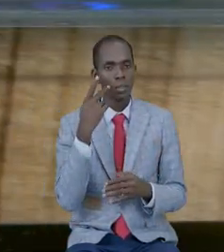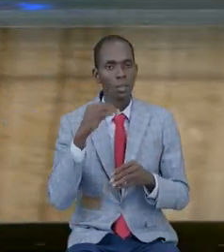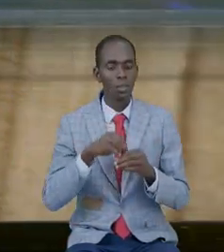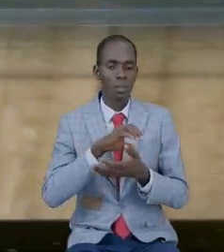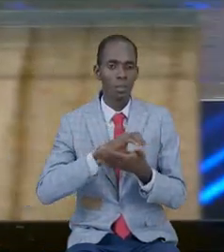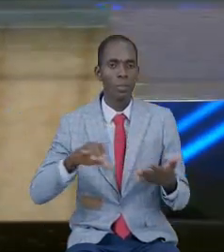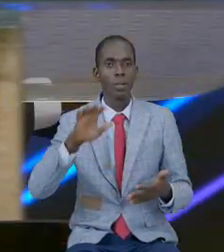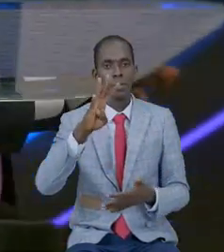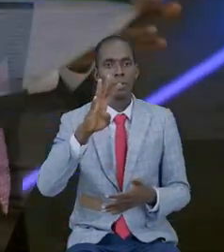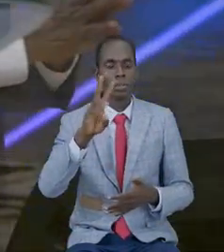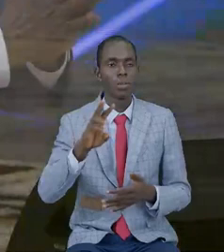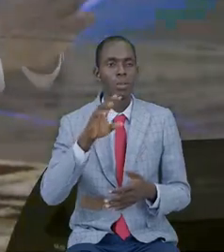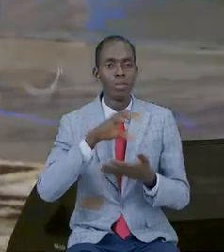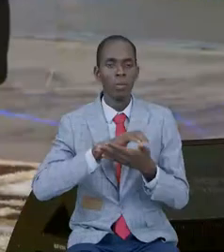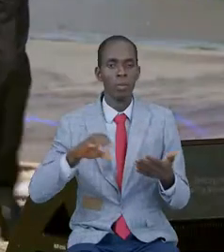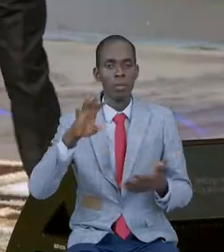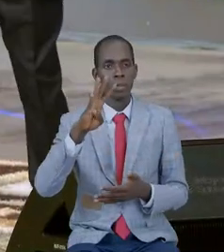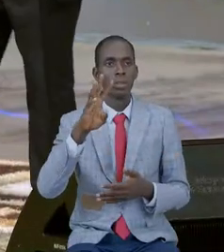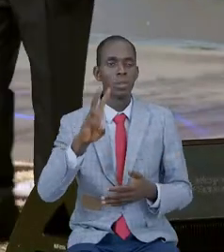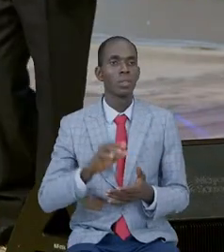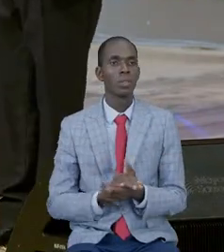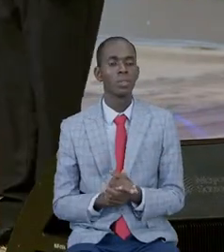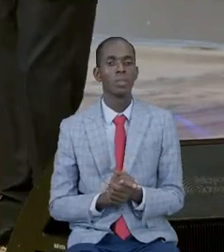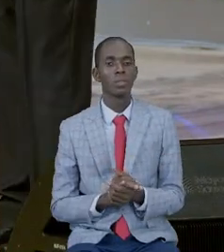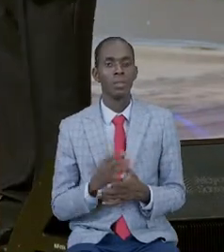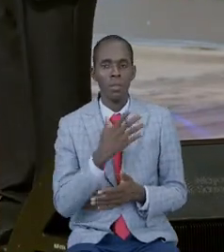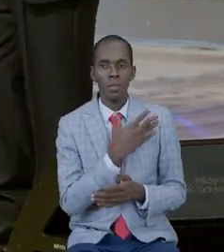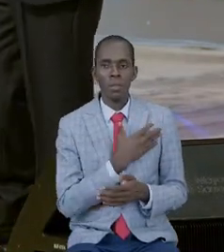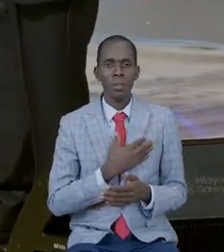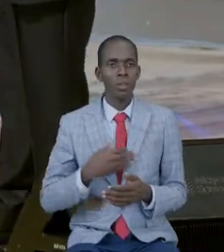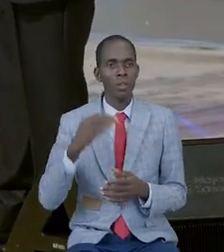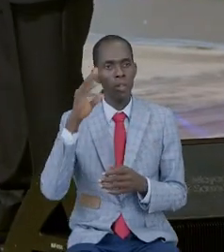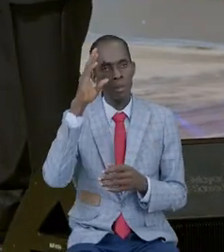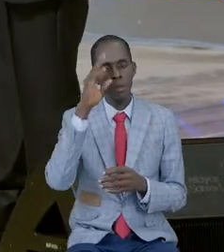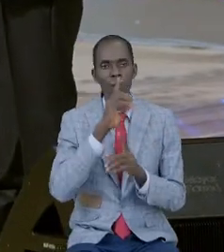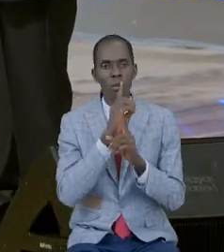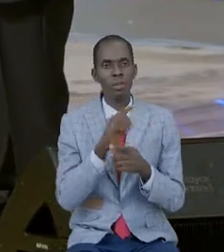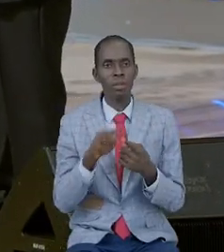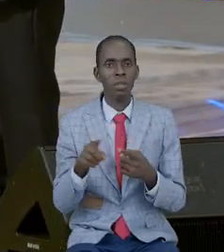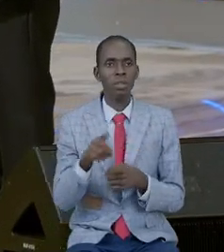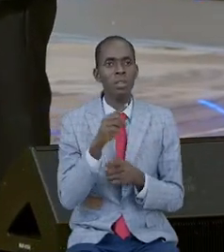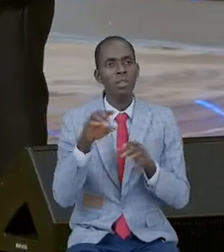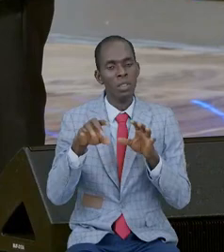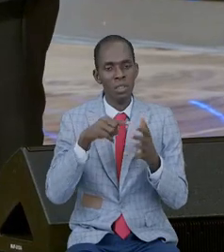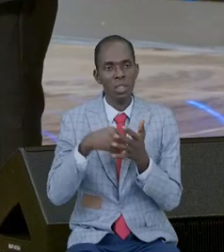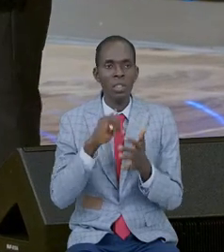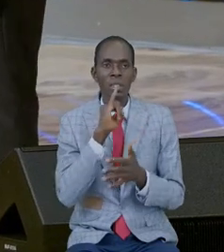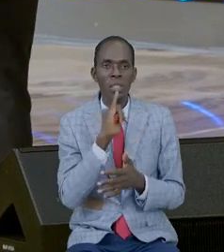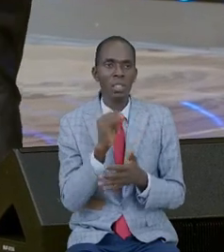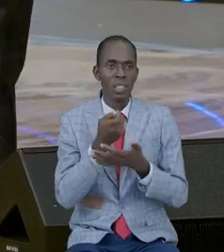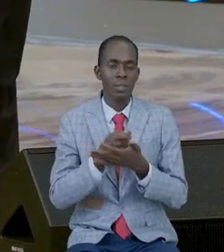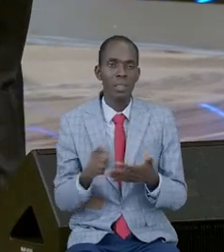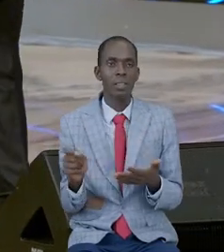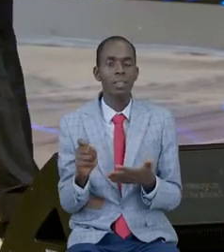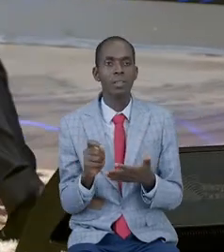46 in verse 46 and he said unto them thus it